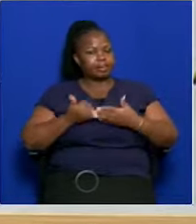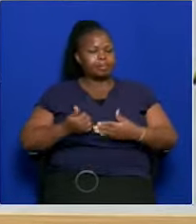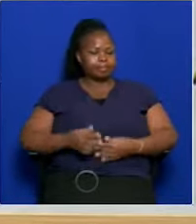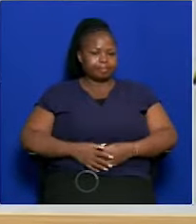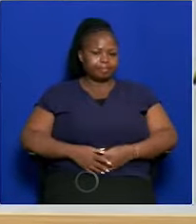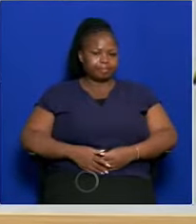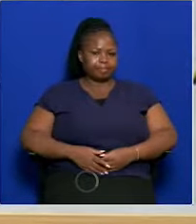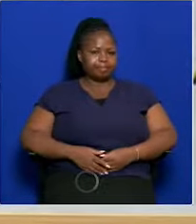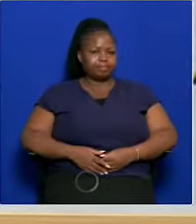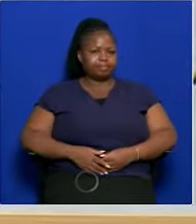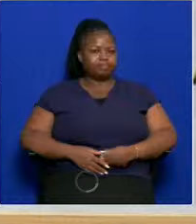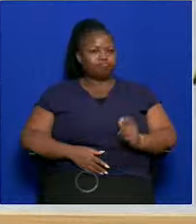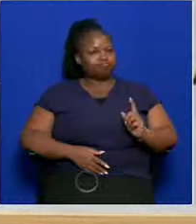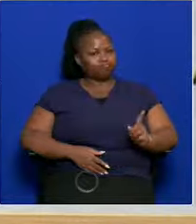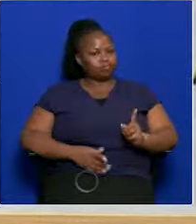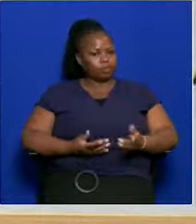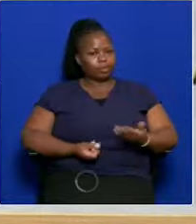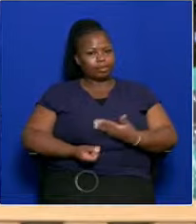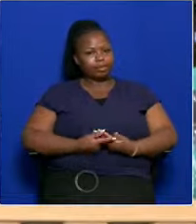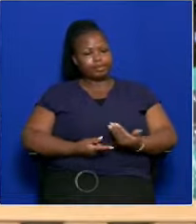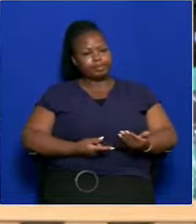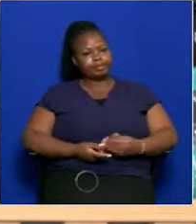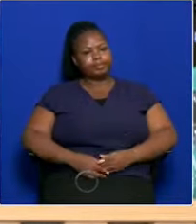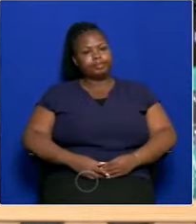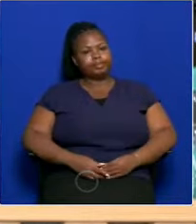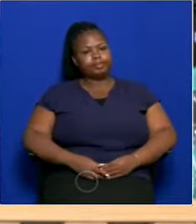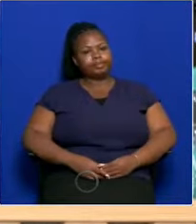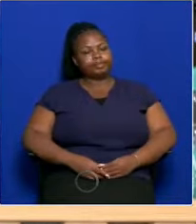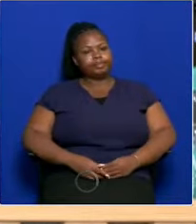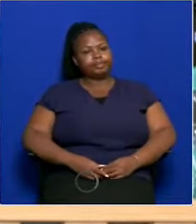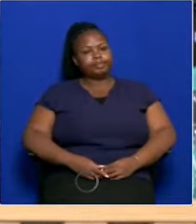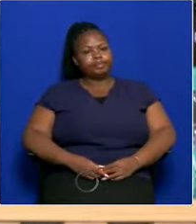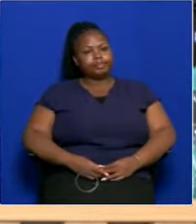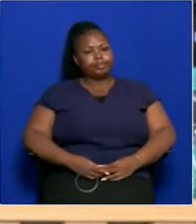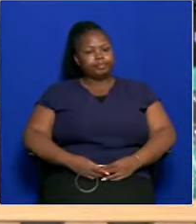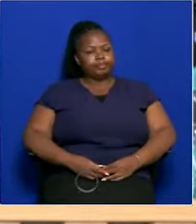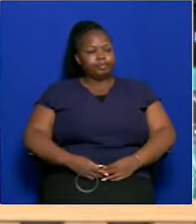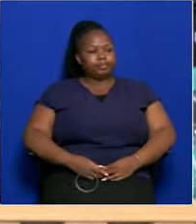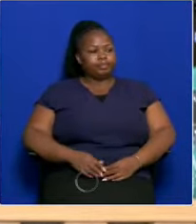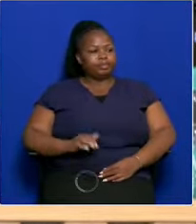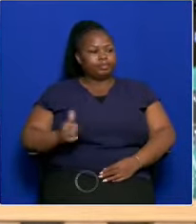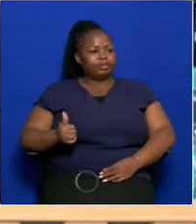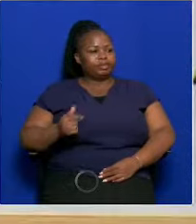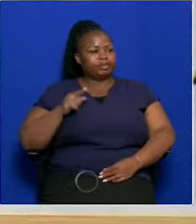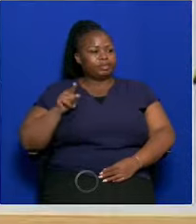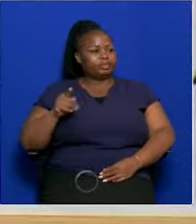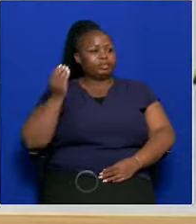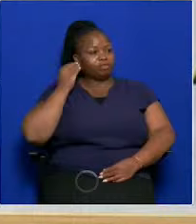this, what have happened, yes. So in this instance, he's sending this information to you.